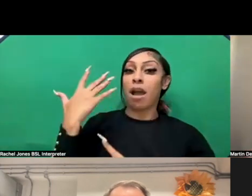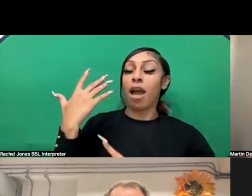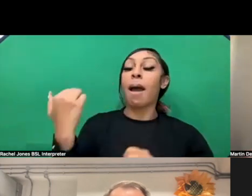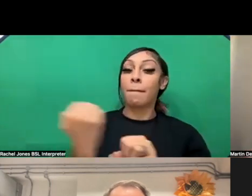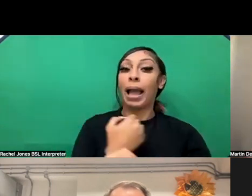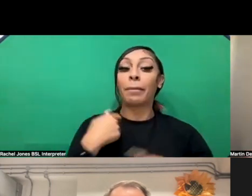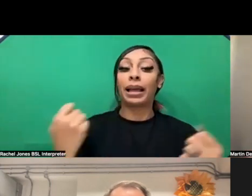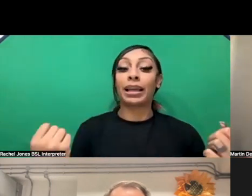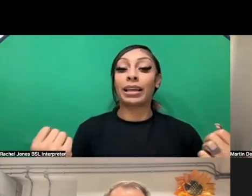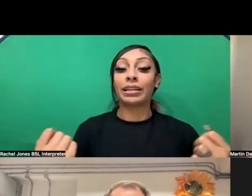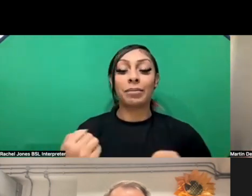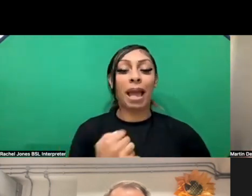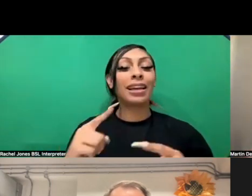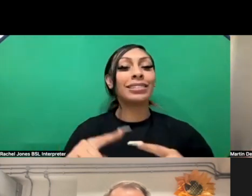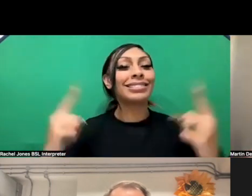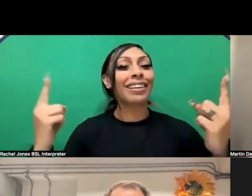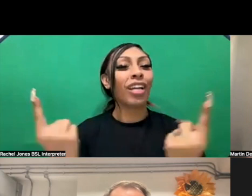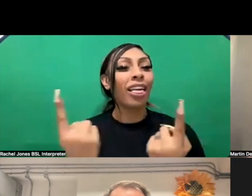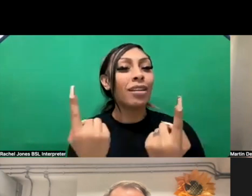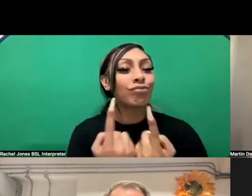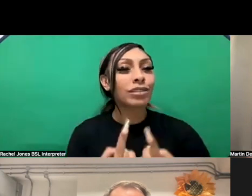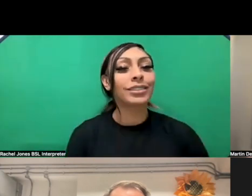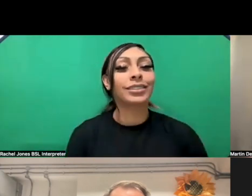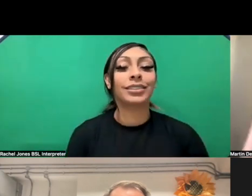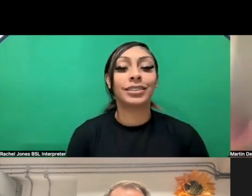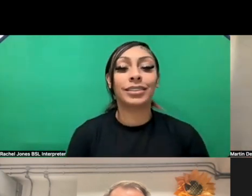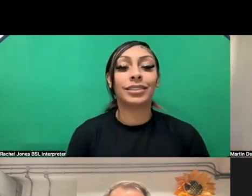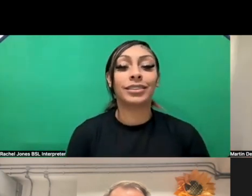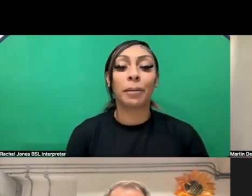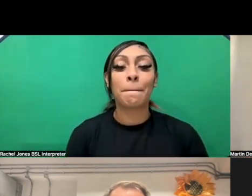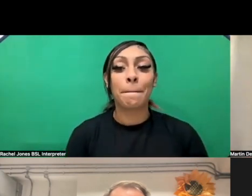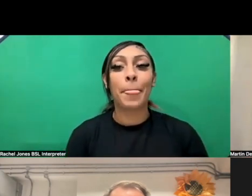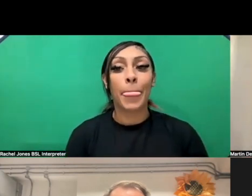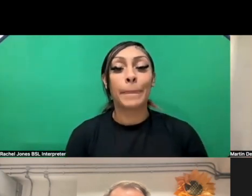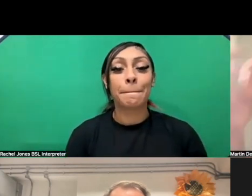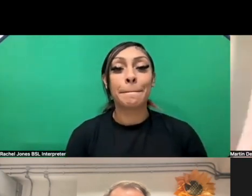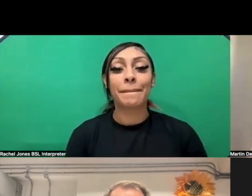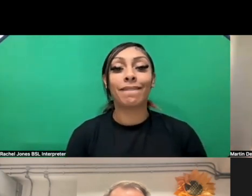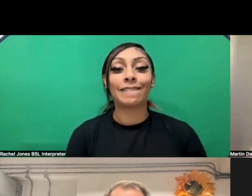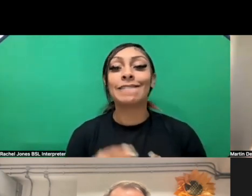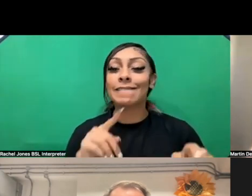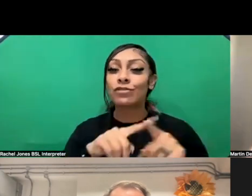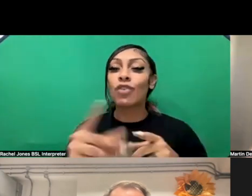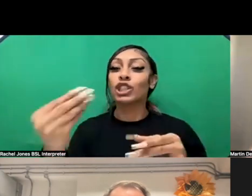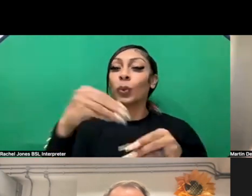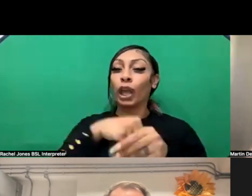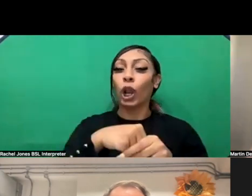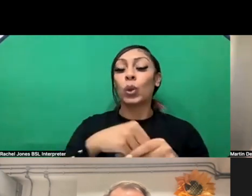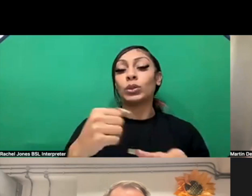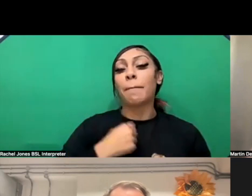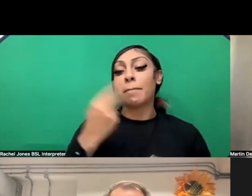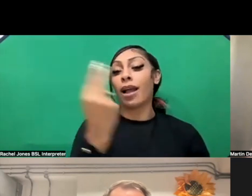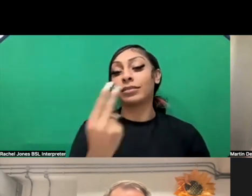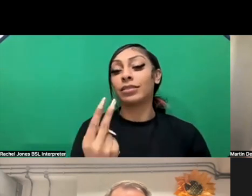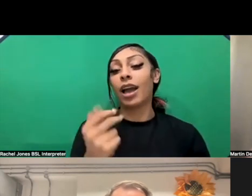Now I haven't always been that good about accessibility, but I do try to include it in my designs.